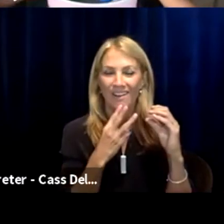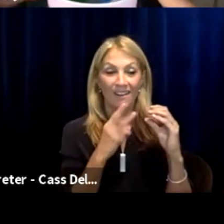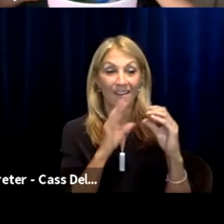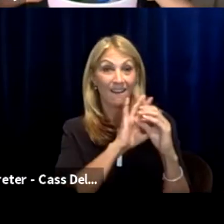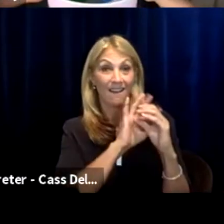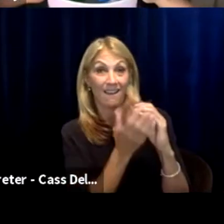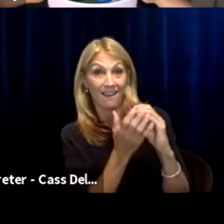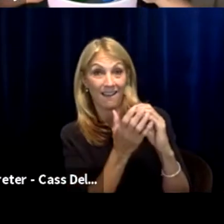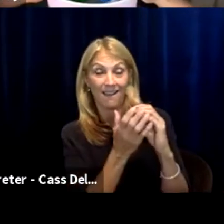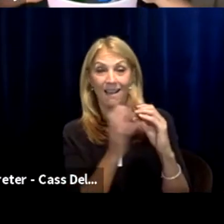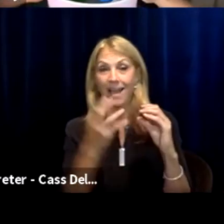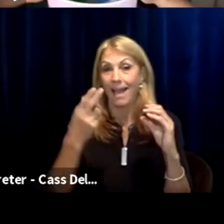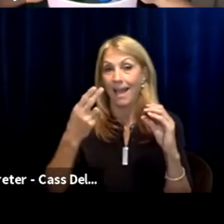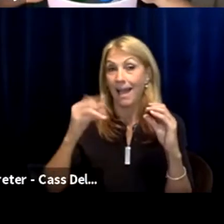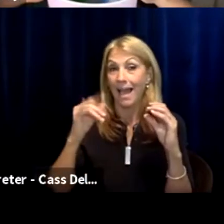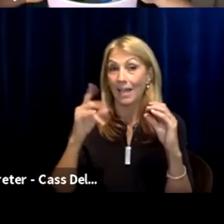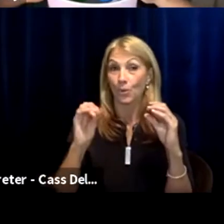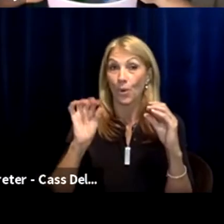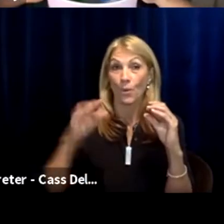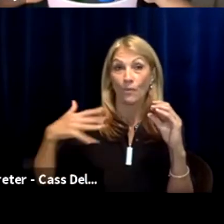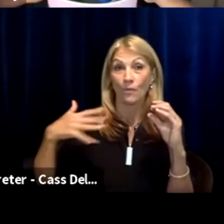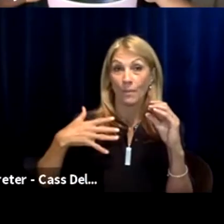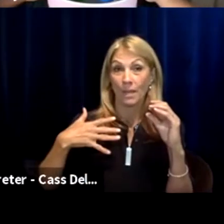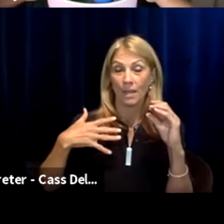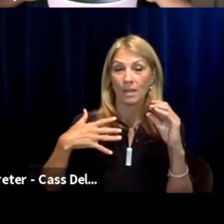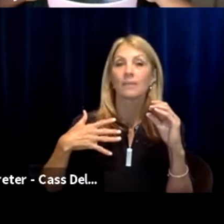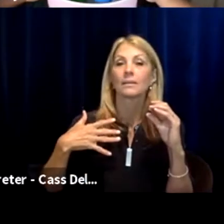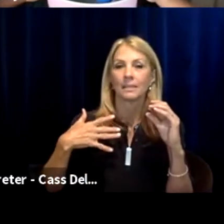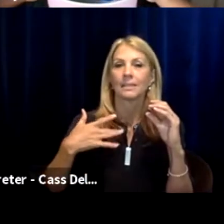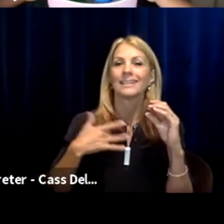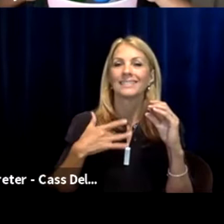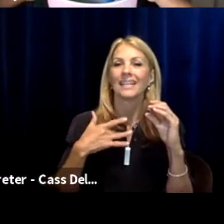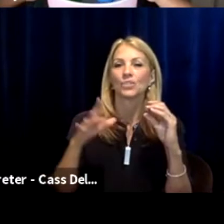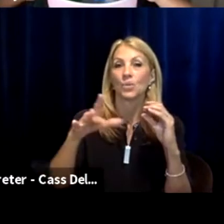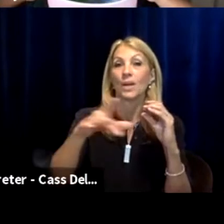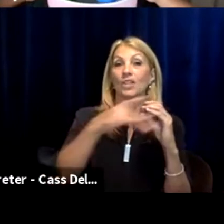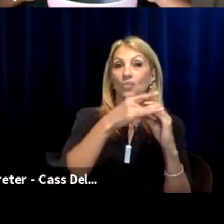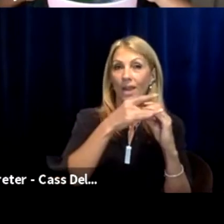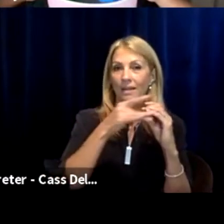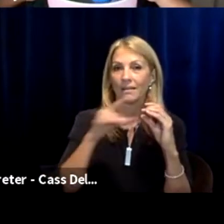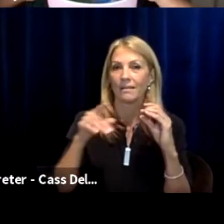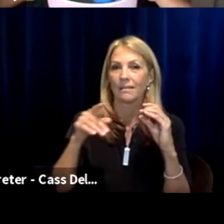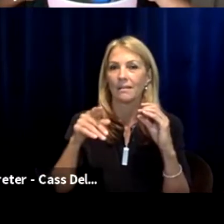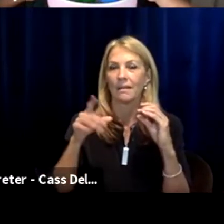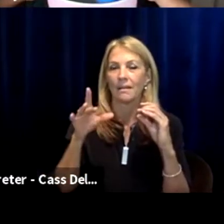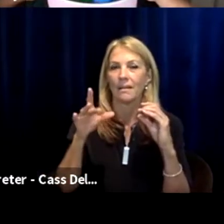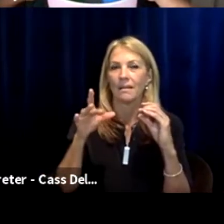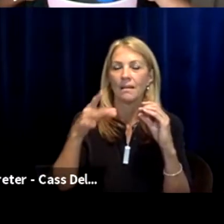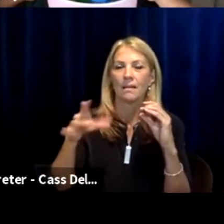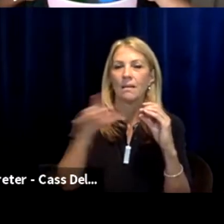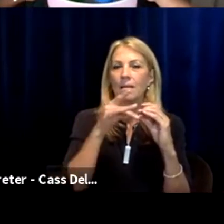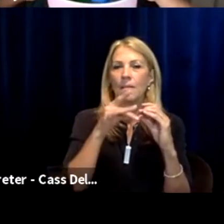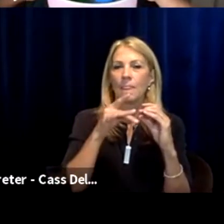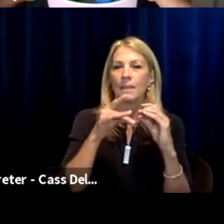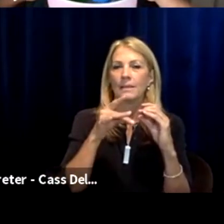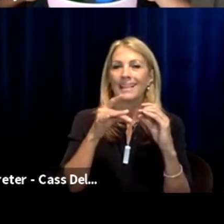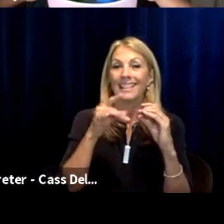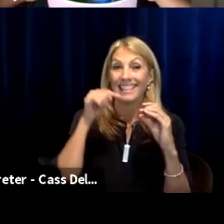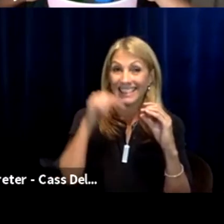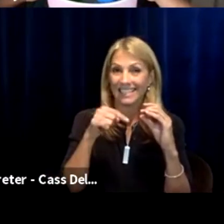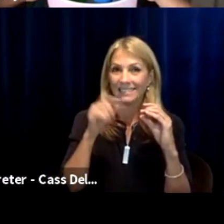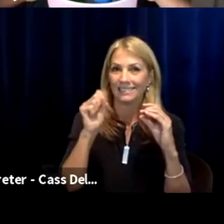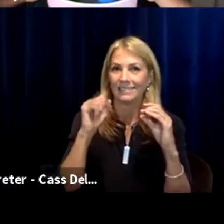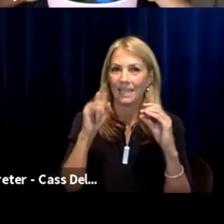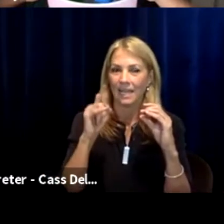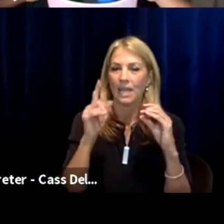hydrophobic molecules tend to attract to hydrophobic molecules. And so this side is the side that's going to attach to your